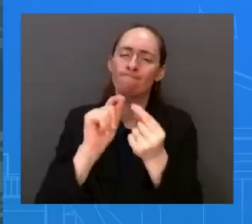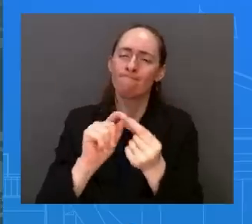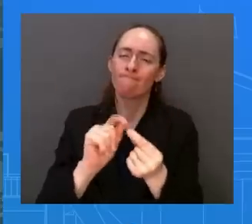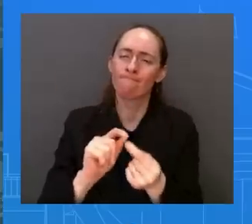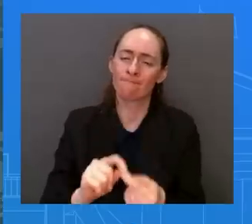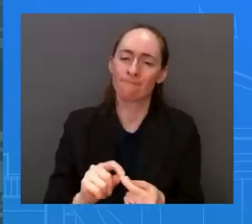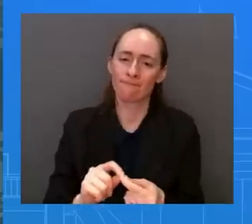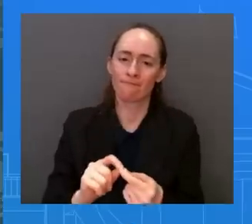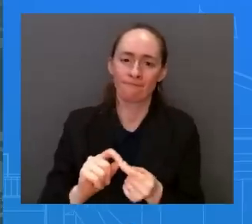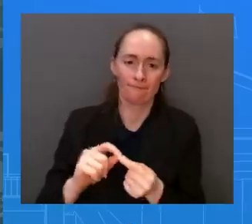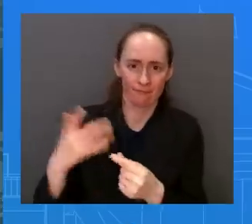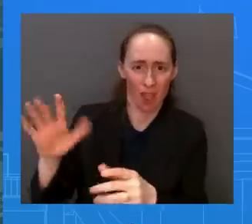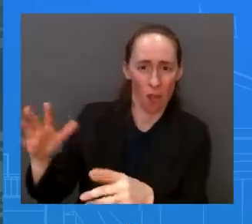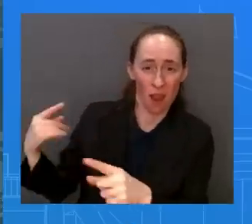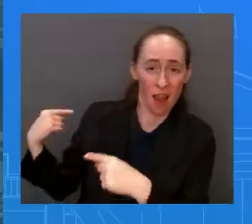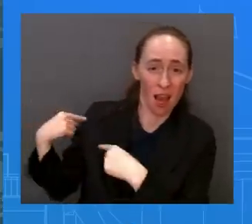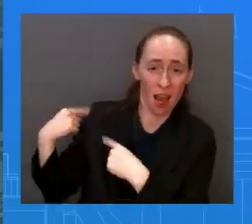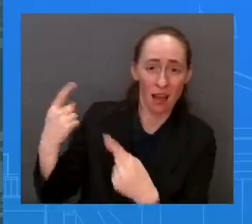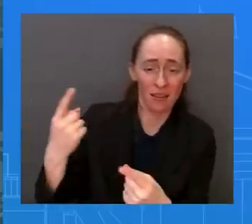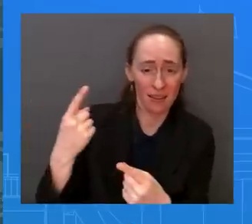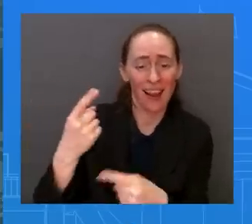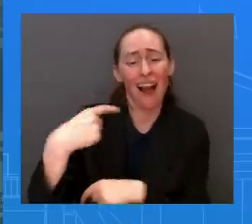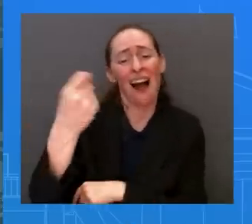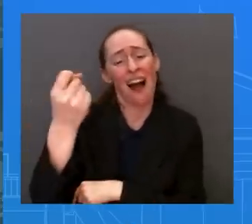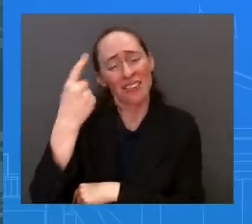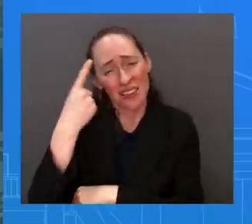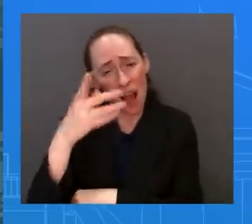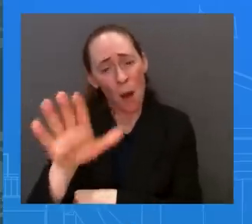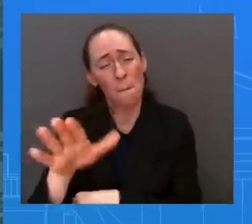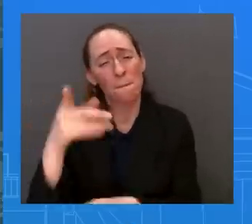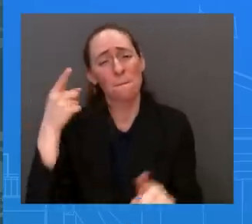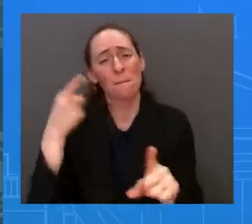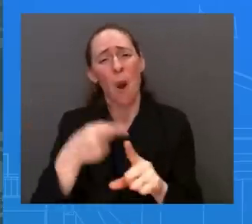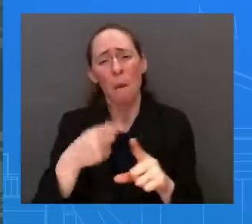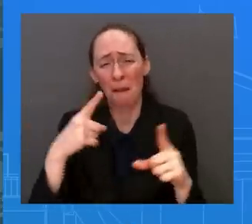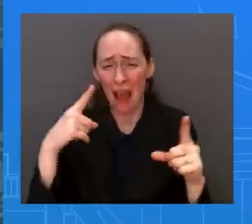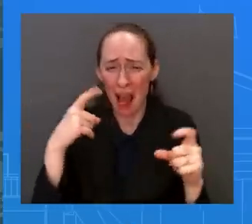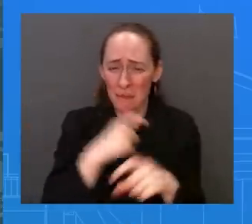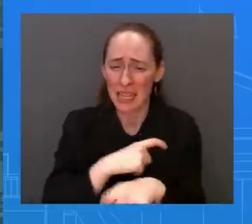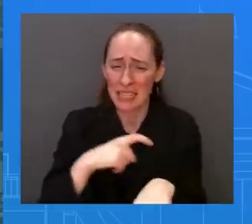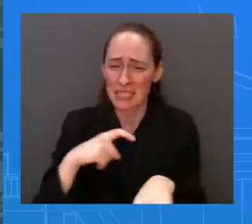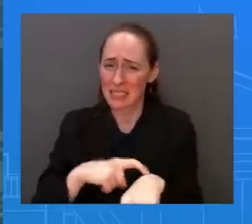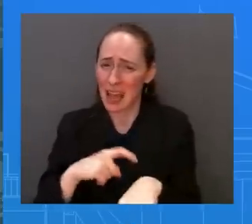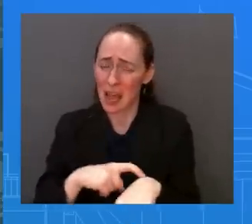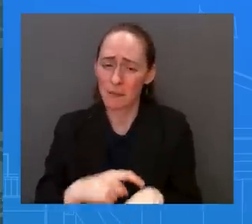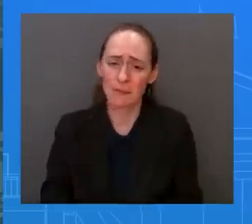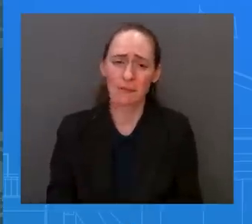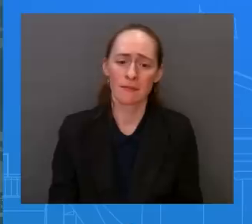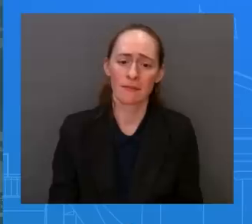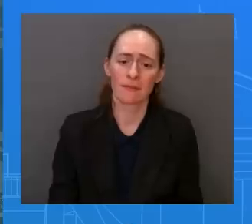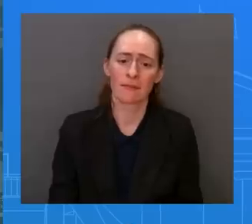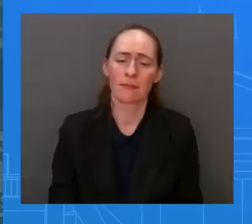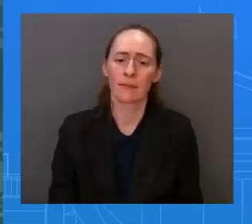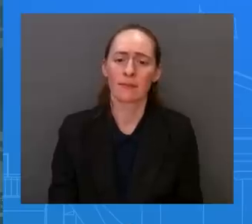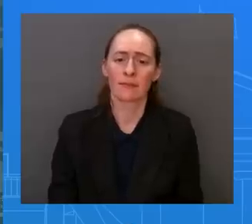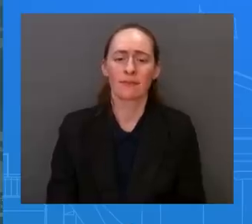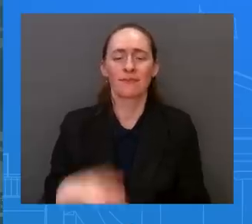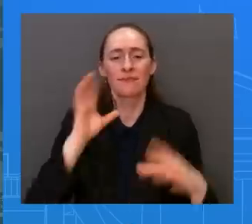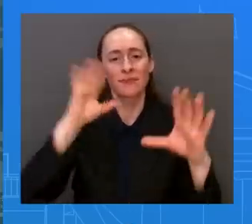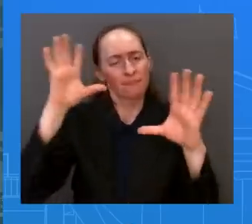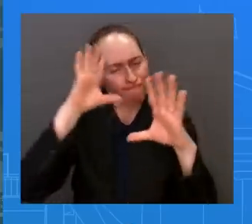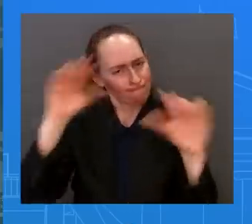you're getting to, but this is an incredibly complicated time. The president's going to focus on is how he's going to continue to deliver for the American